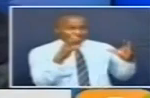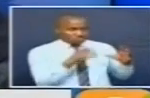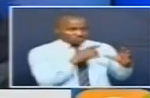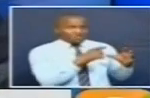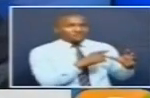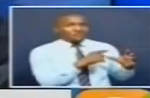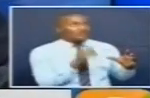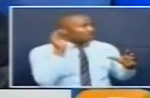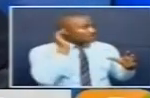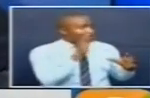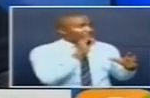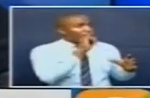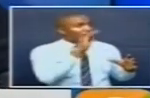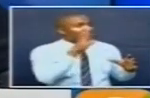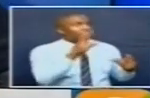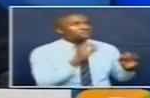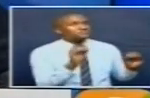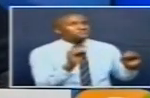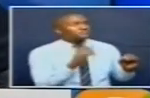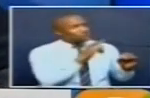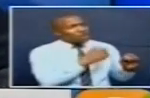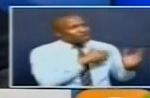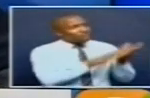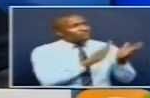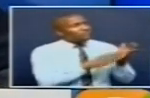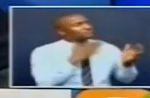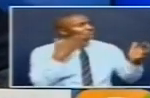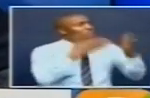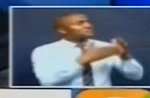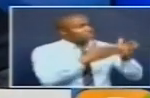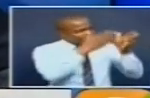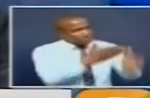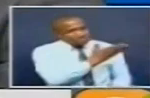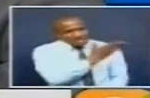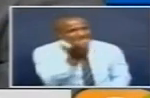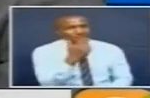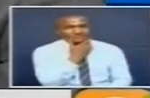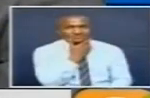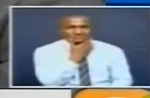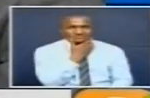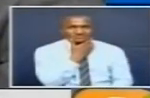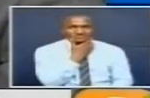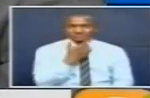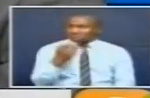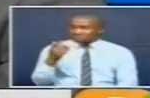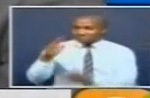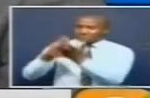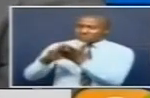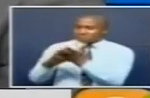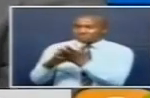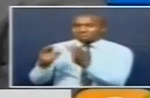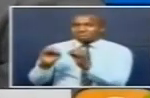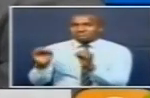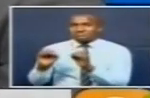from the IBC really. Was there any recommendation to bar anyone from vying? There was no recommendation. Excuse